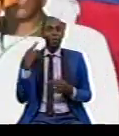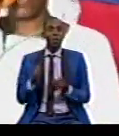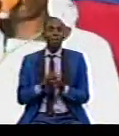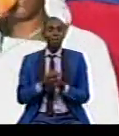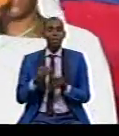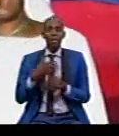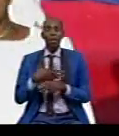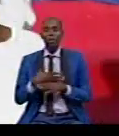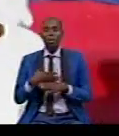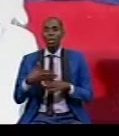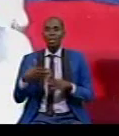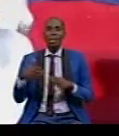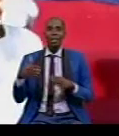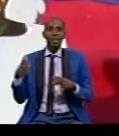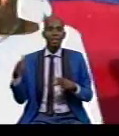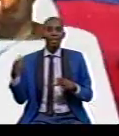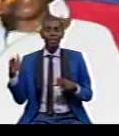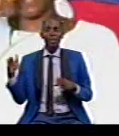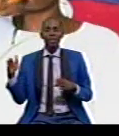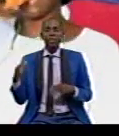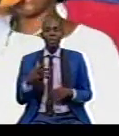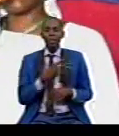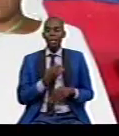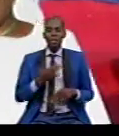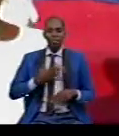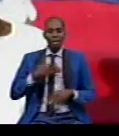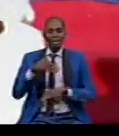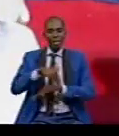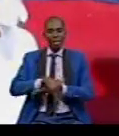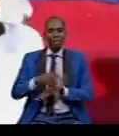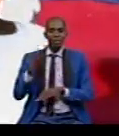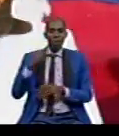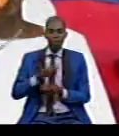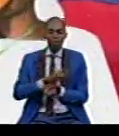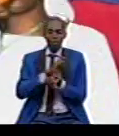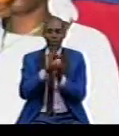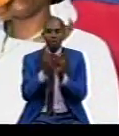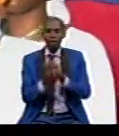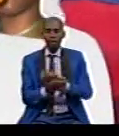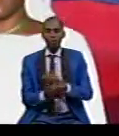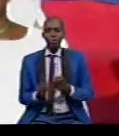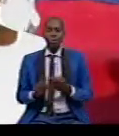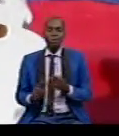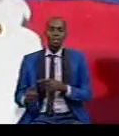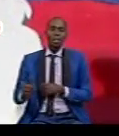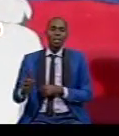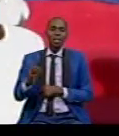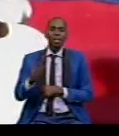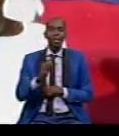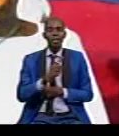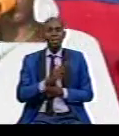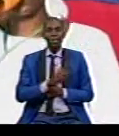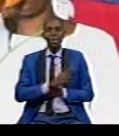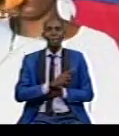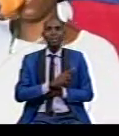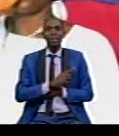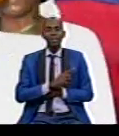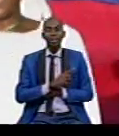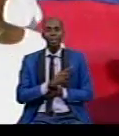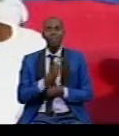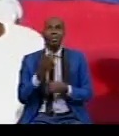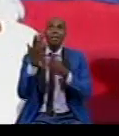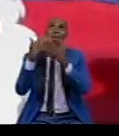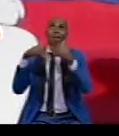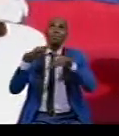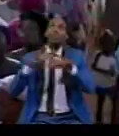Salvation for you. Healing for you. Deliverance for you. He will not fail in